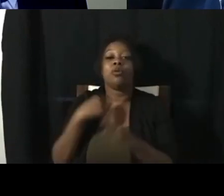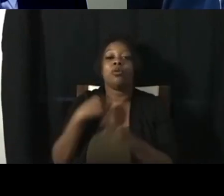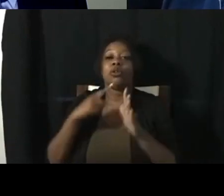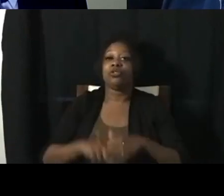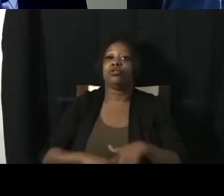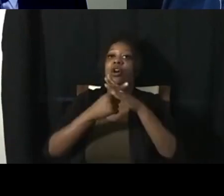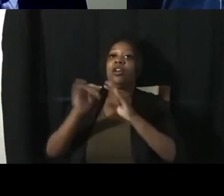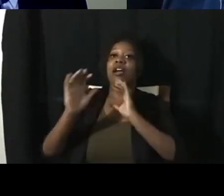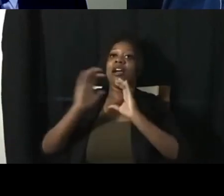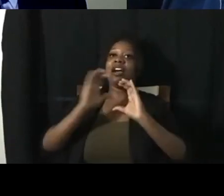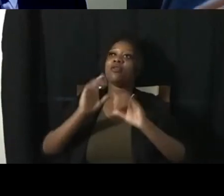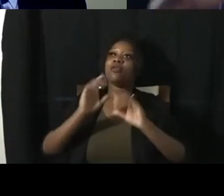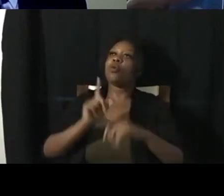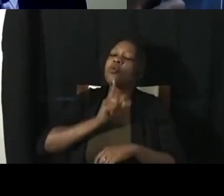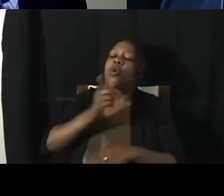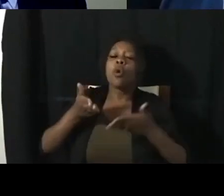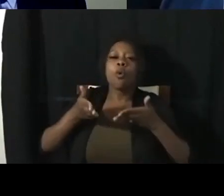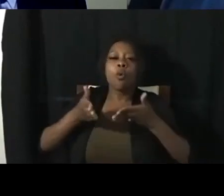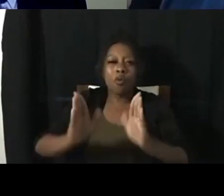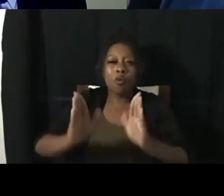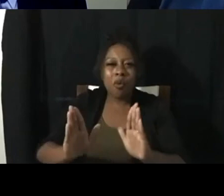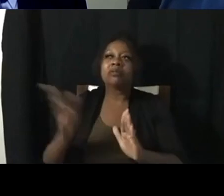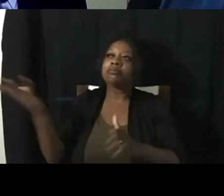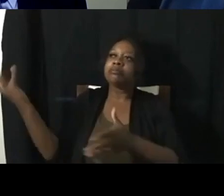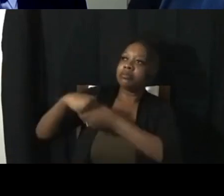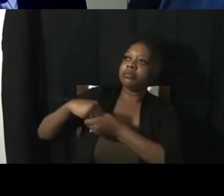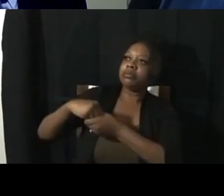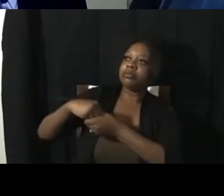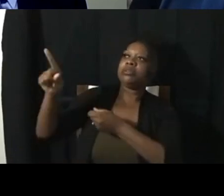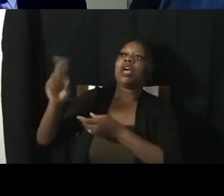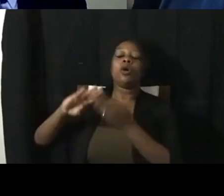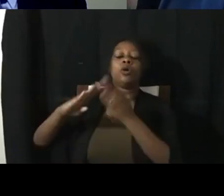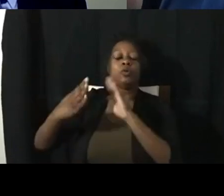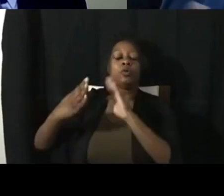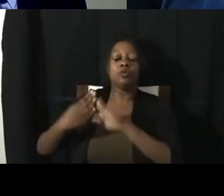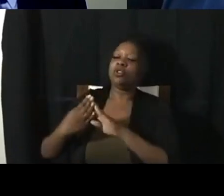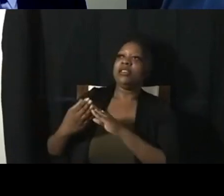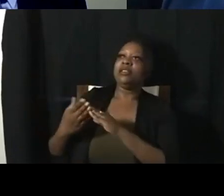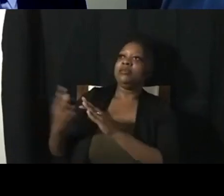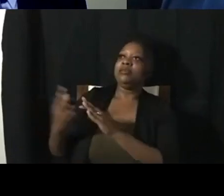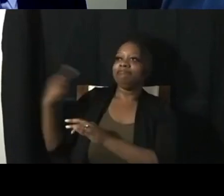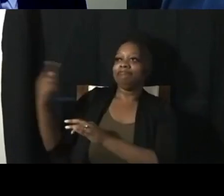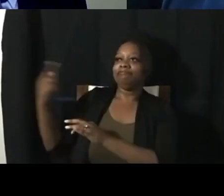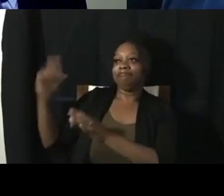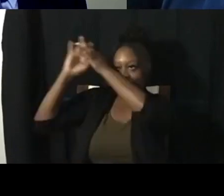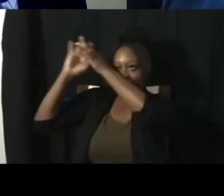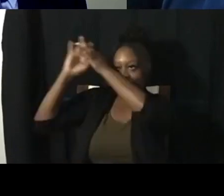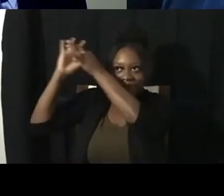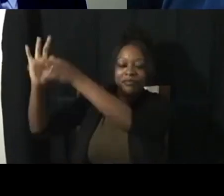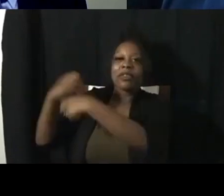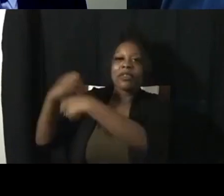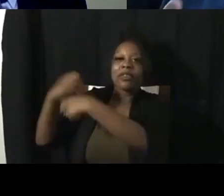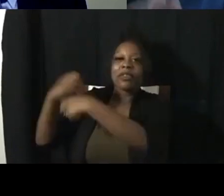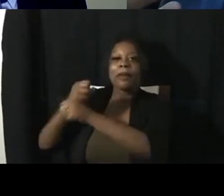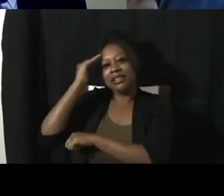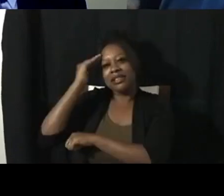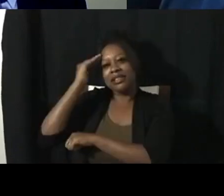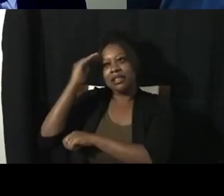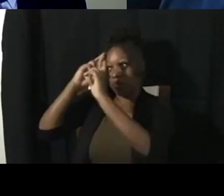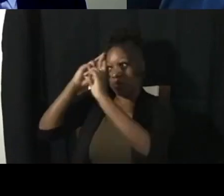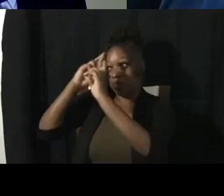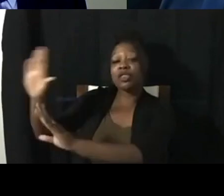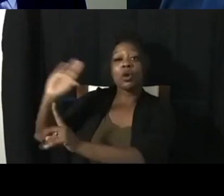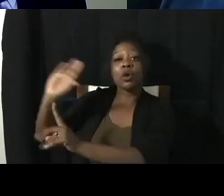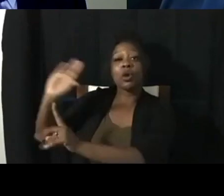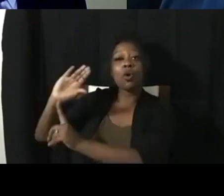community in a way that makes sense, right? To respect the cultural context of individuals and empower them to